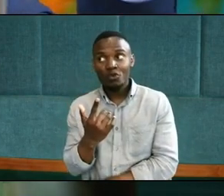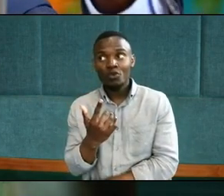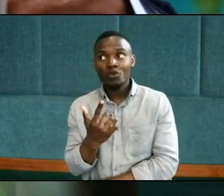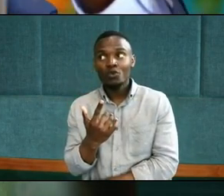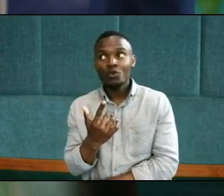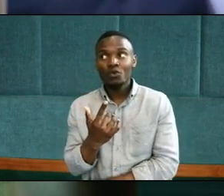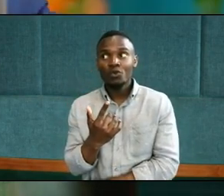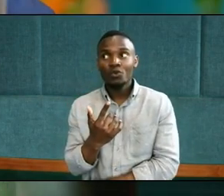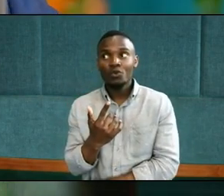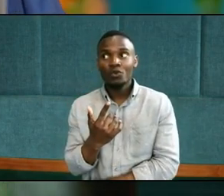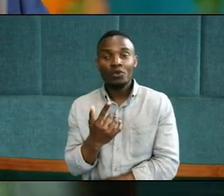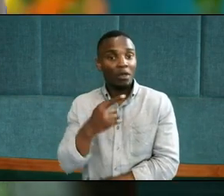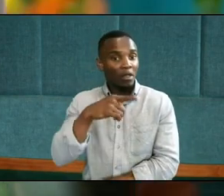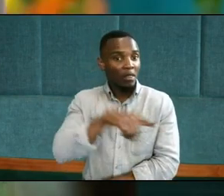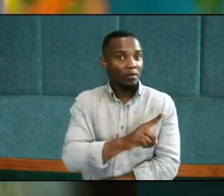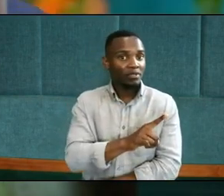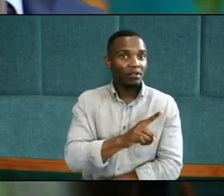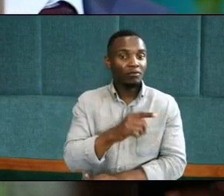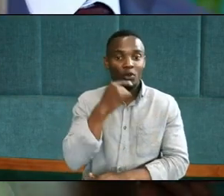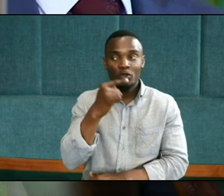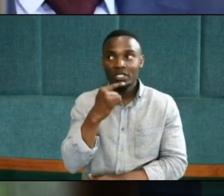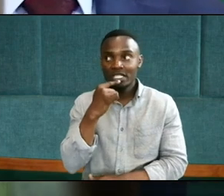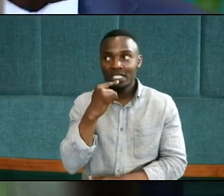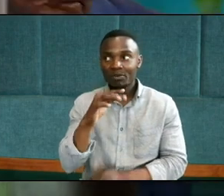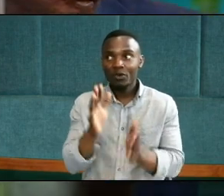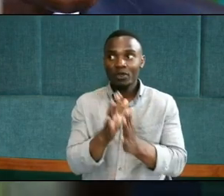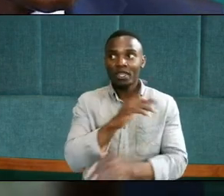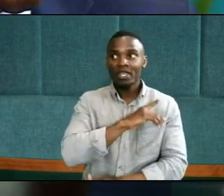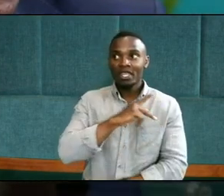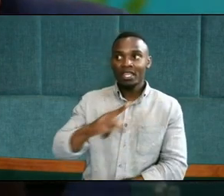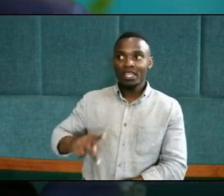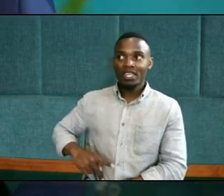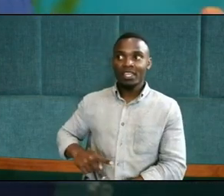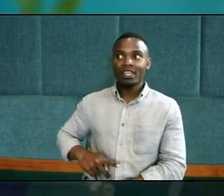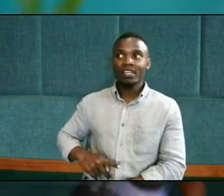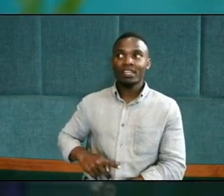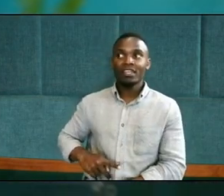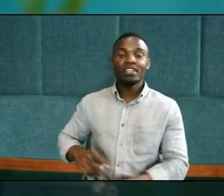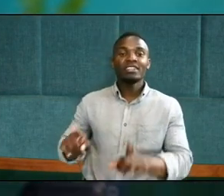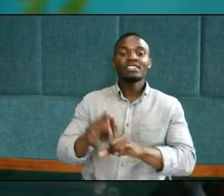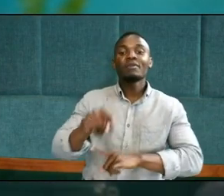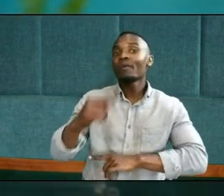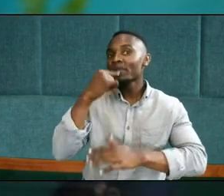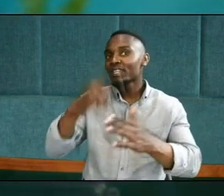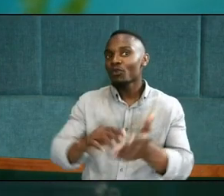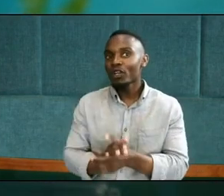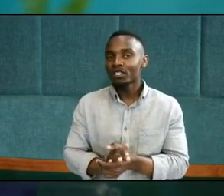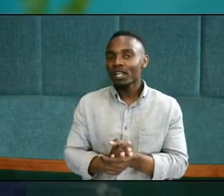that was the way they addressed their kings, so he goes there and bravo, long live,